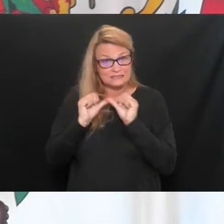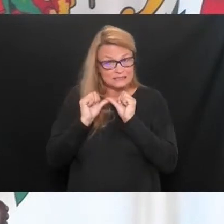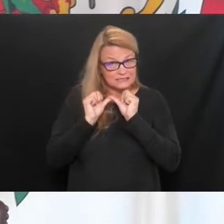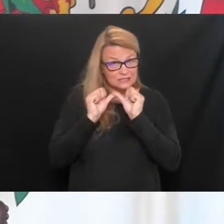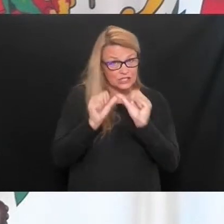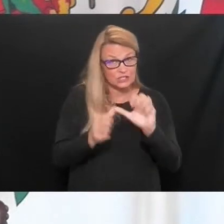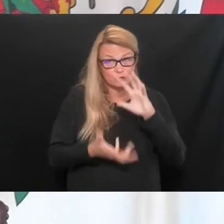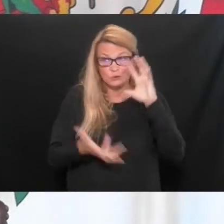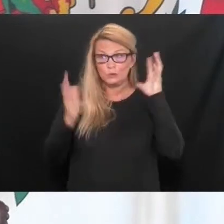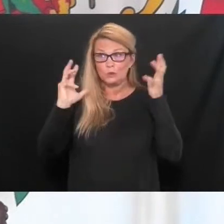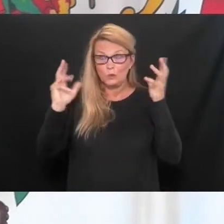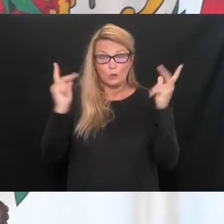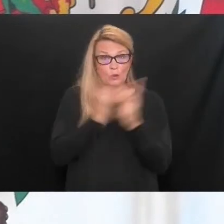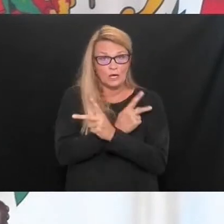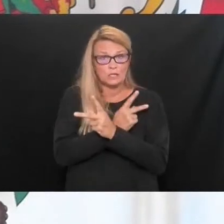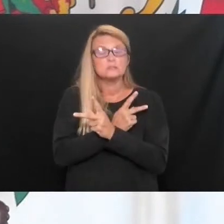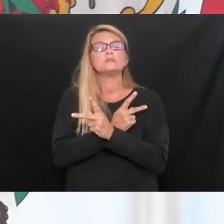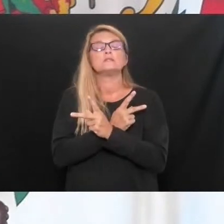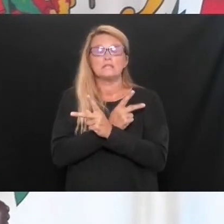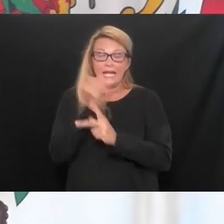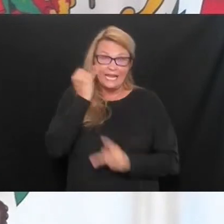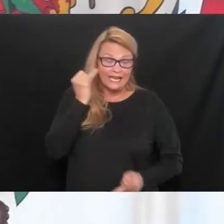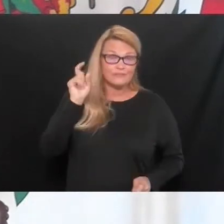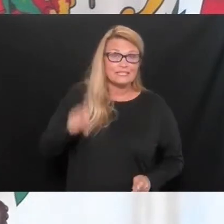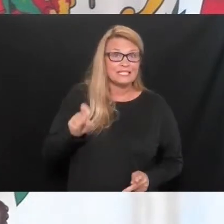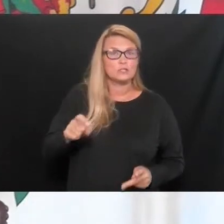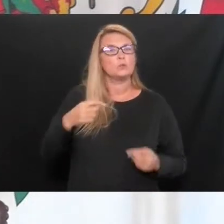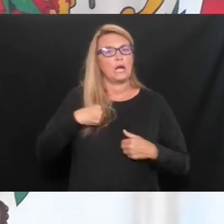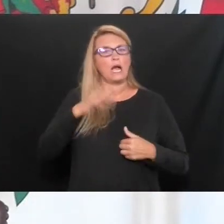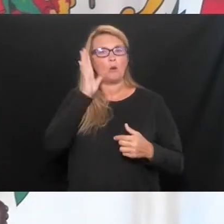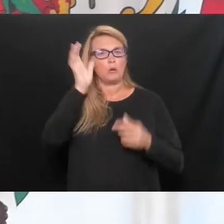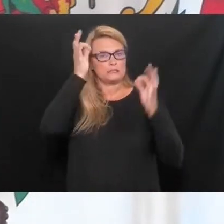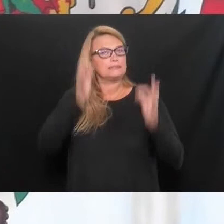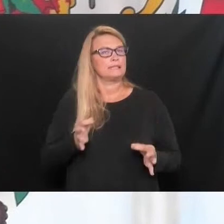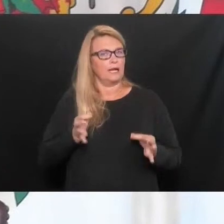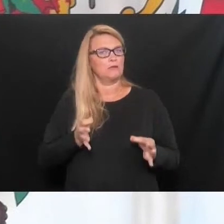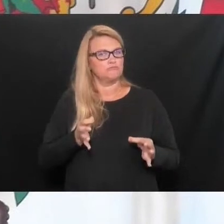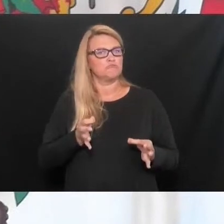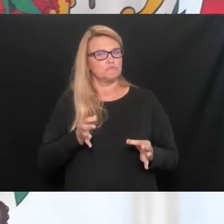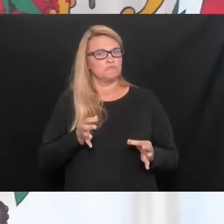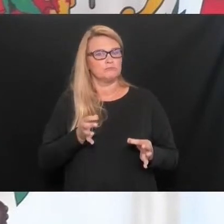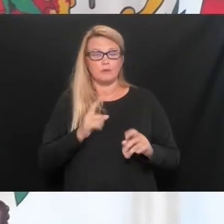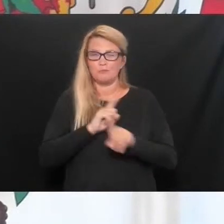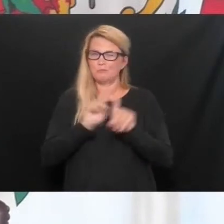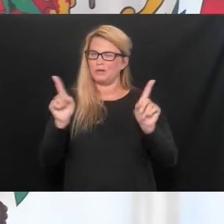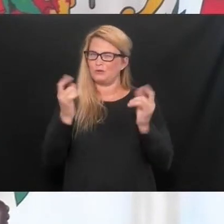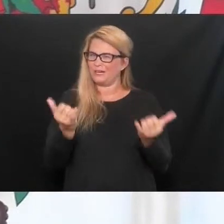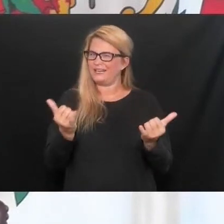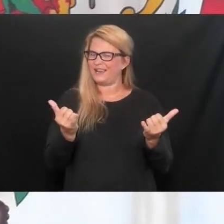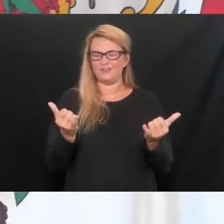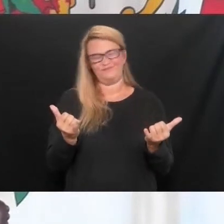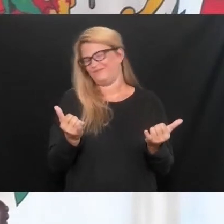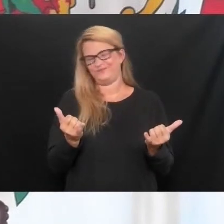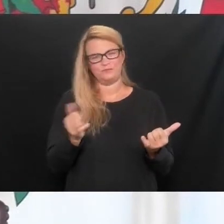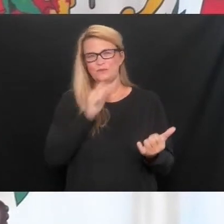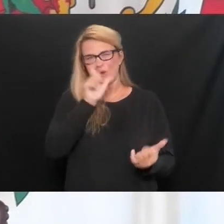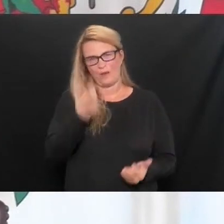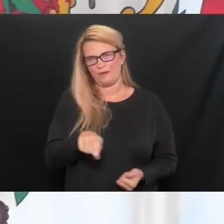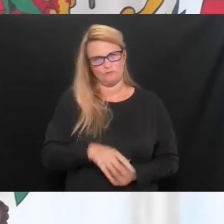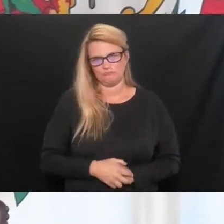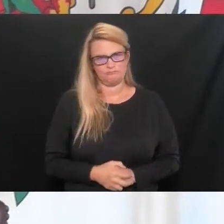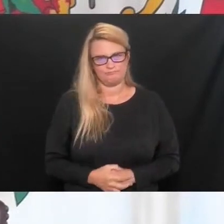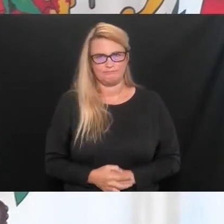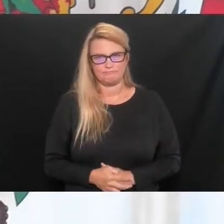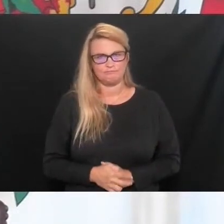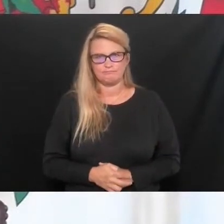to monitor, and if need be, we'll move. But right now, we do not think we have to move in that direction.